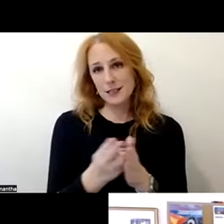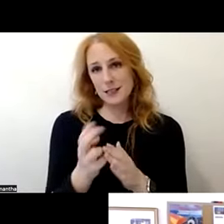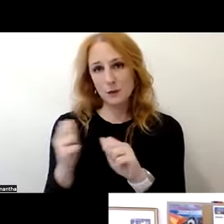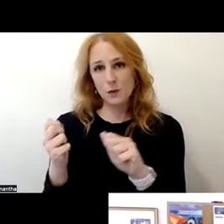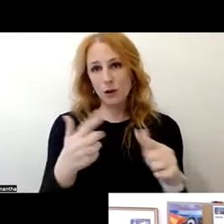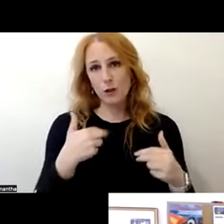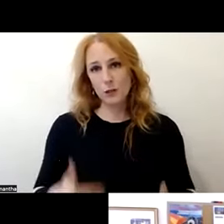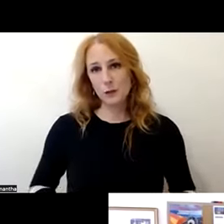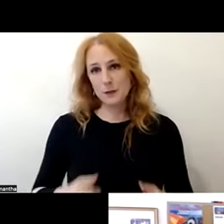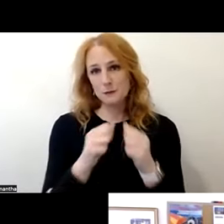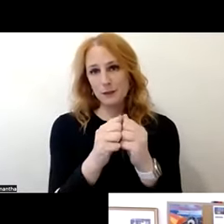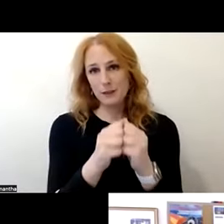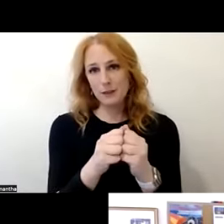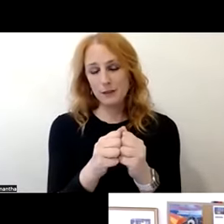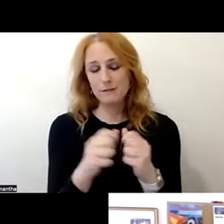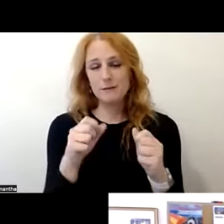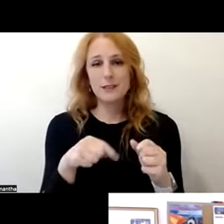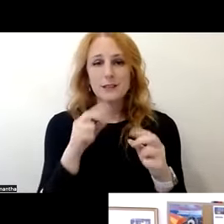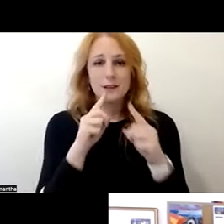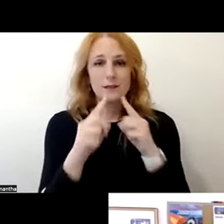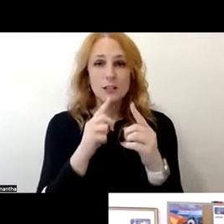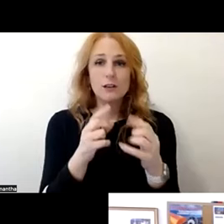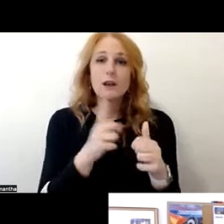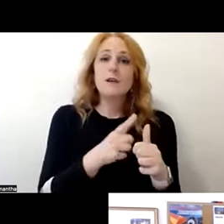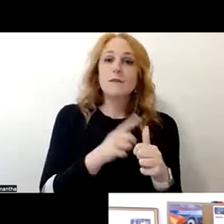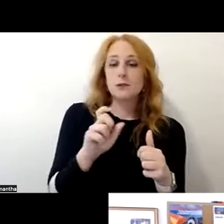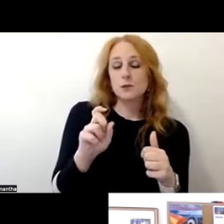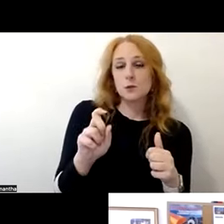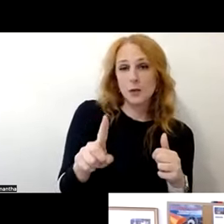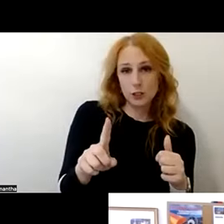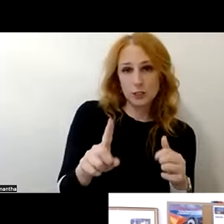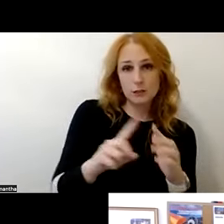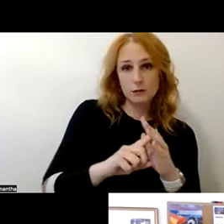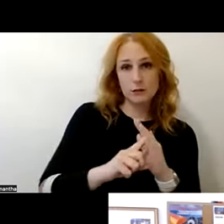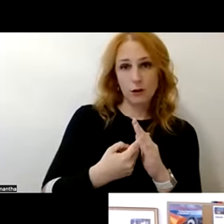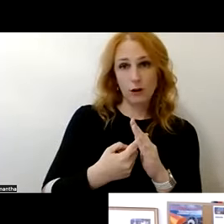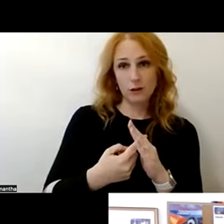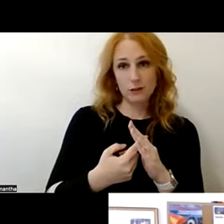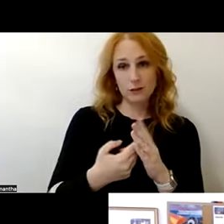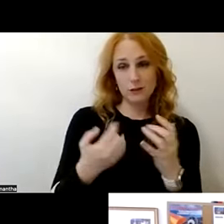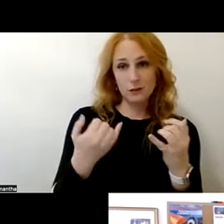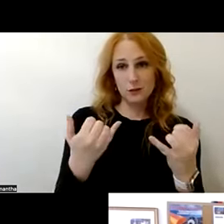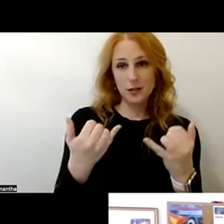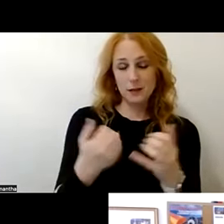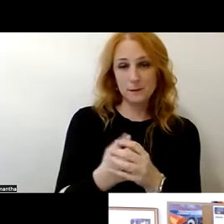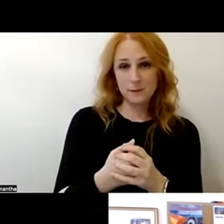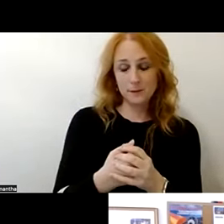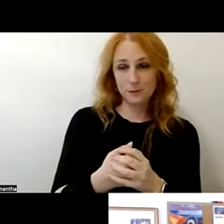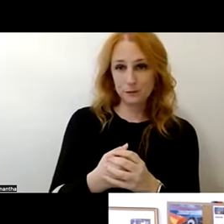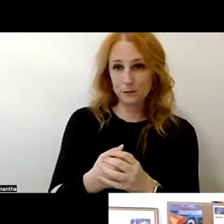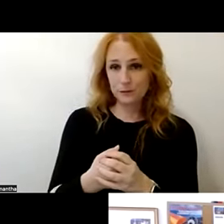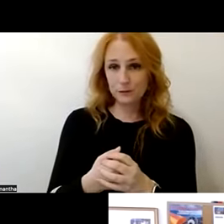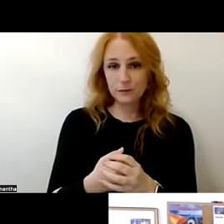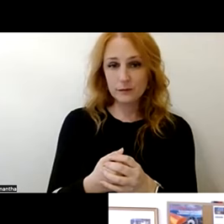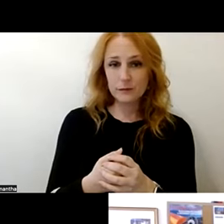conversation. So as we move to our first question to really start this conversation today, you know,